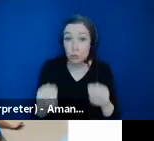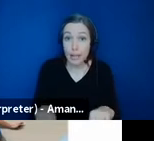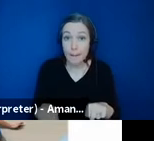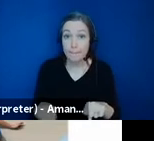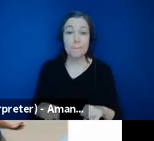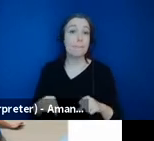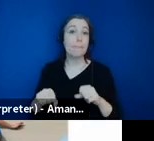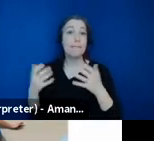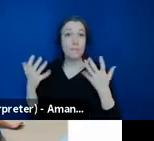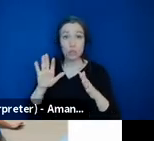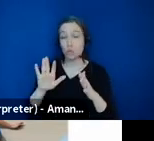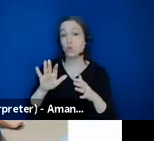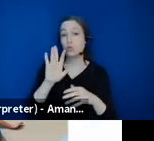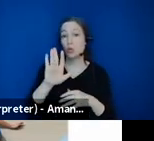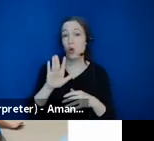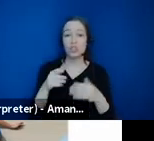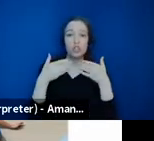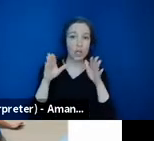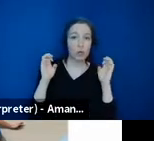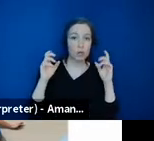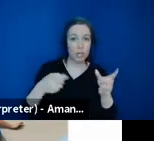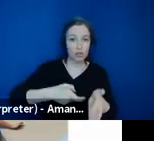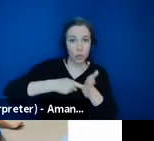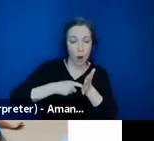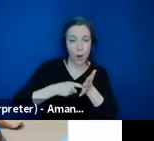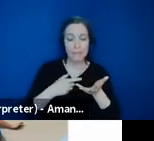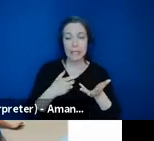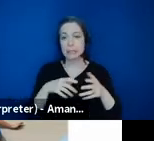classes, so you can still start earning college credits right away.